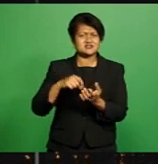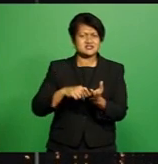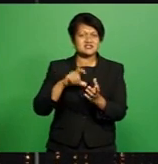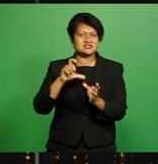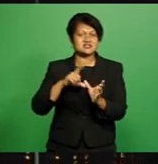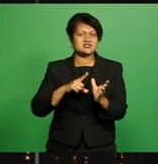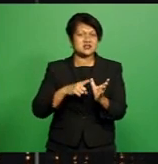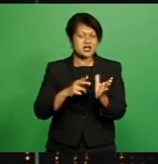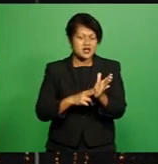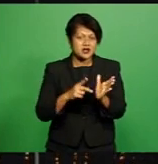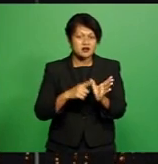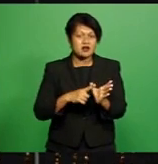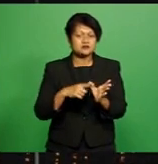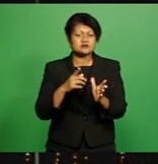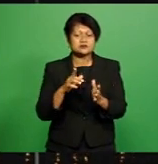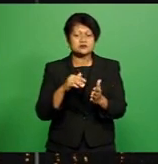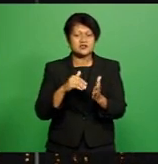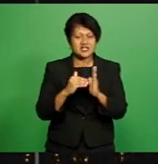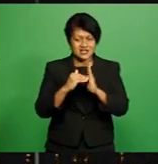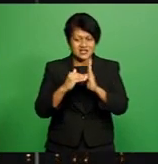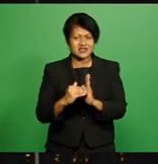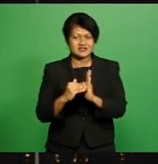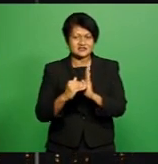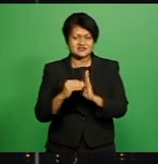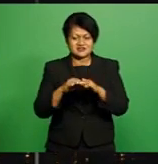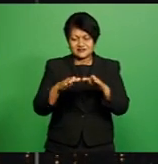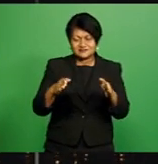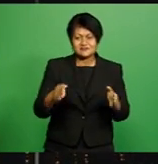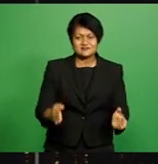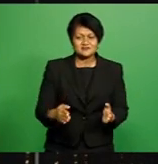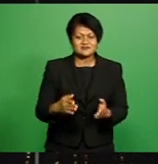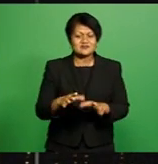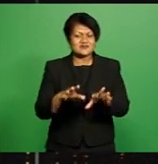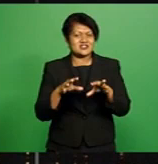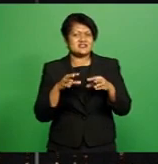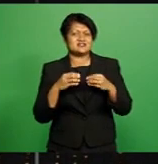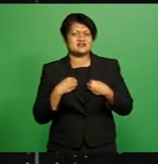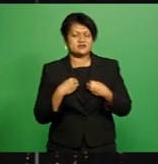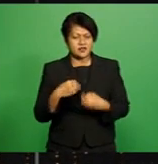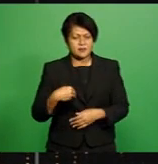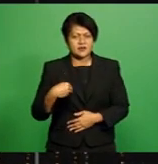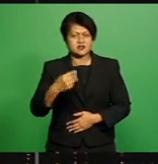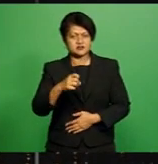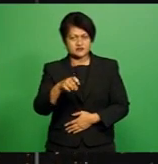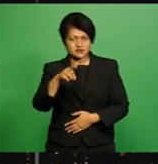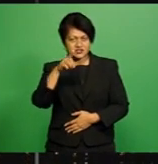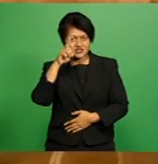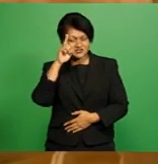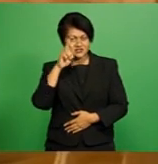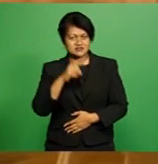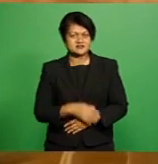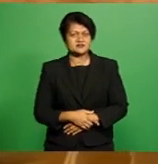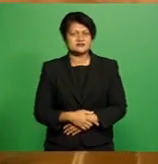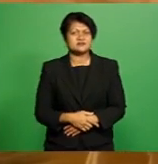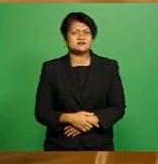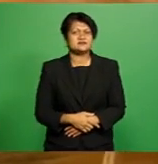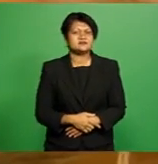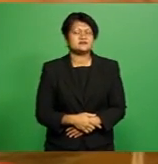well received by the management and the Ministry of Education. Eleanor Rangaivu reports.